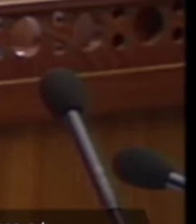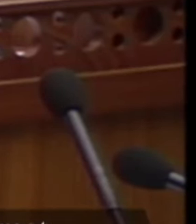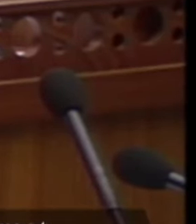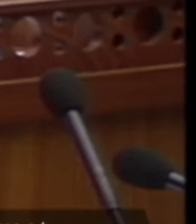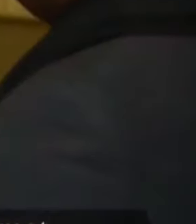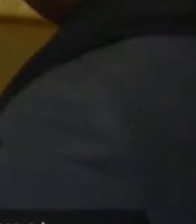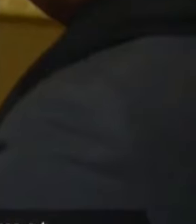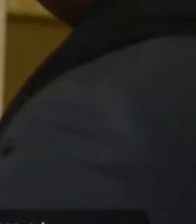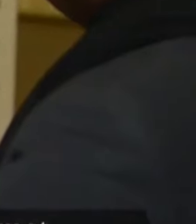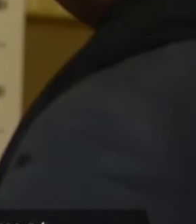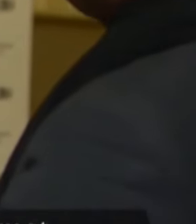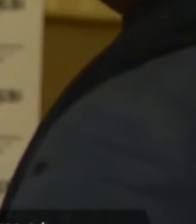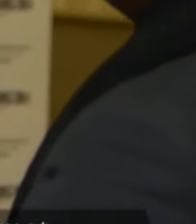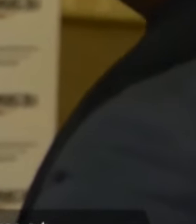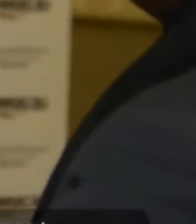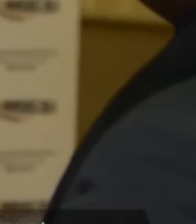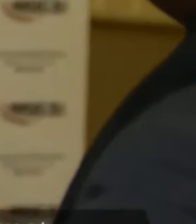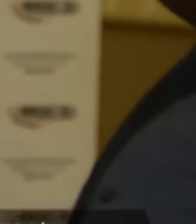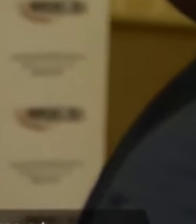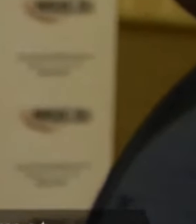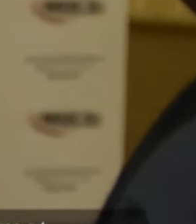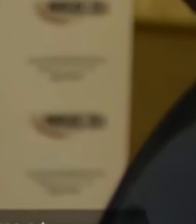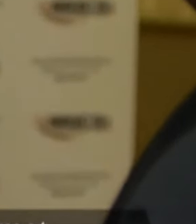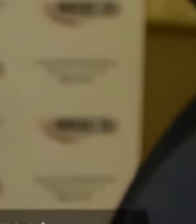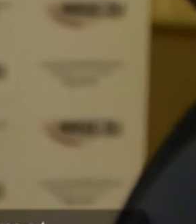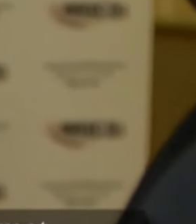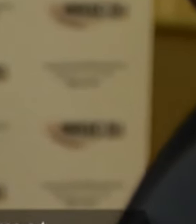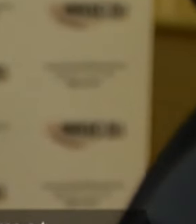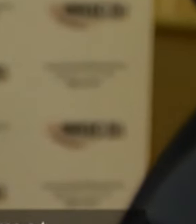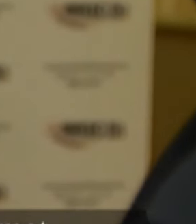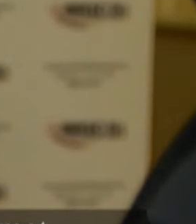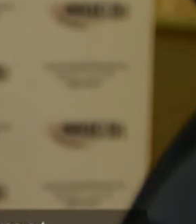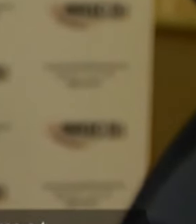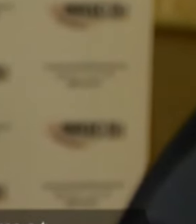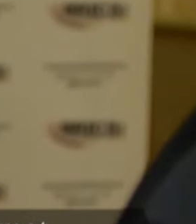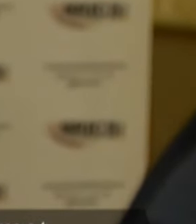policy. It's a sad day for all of us